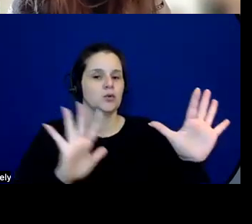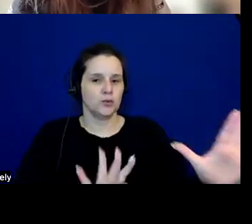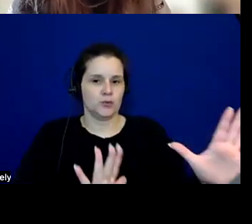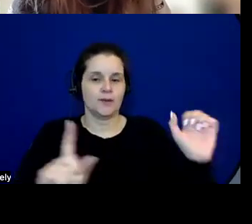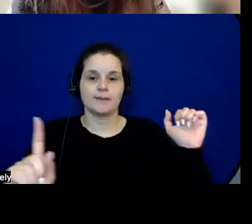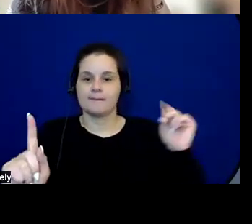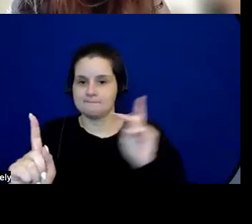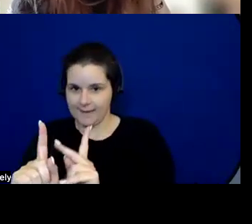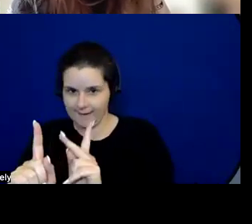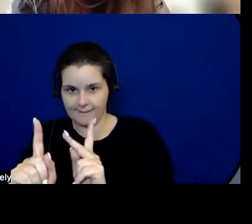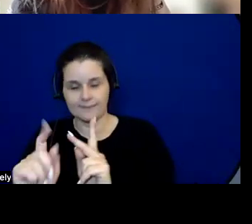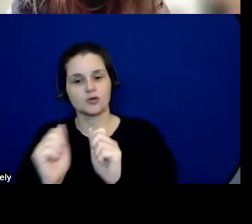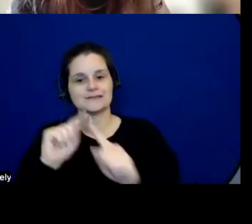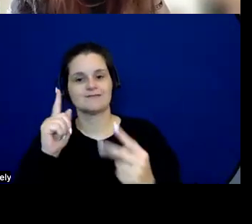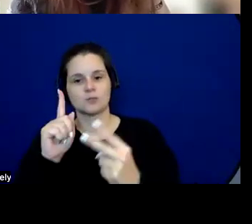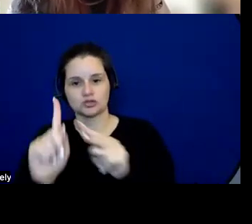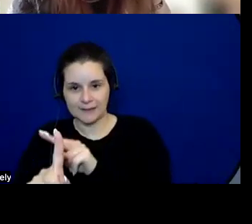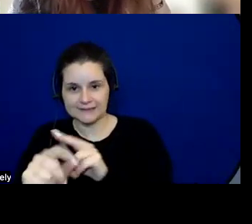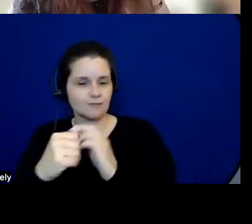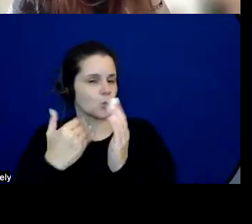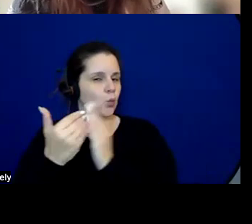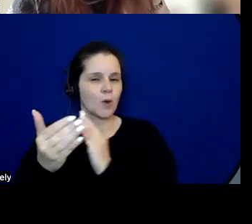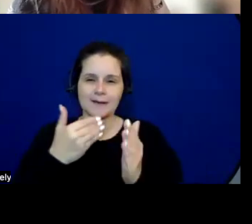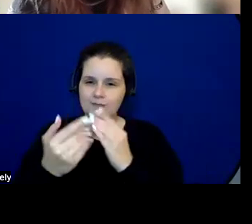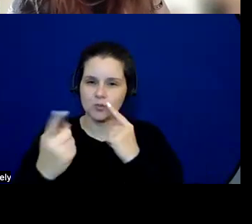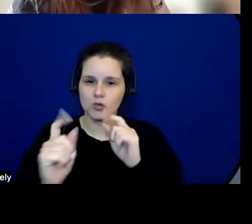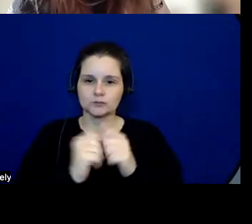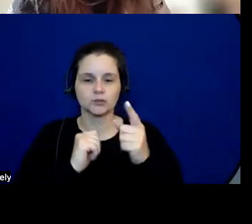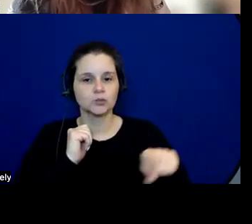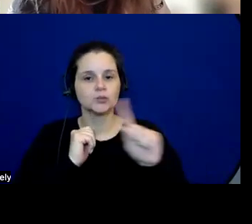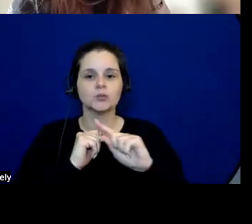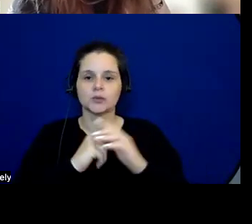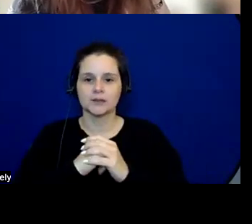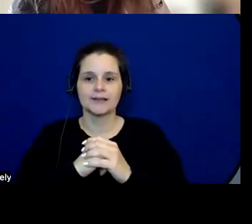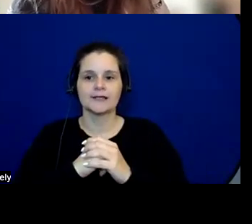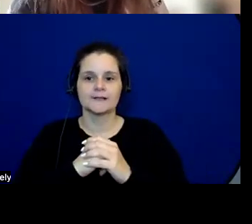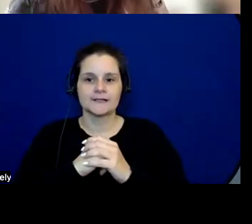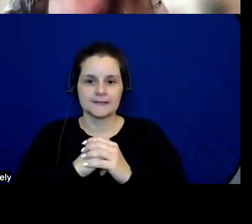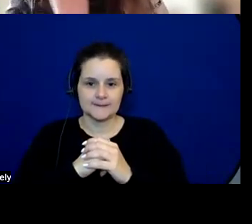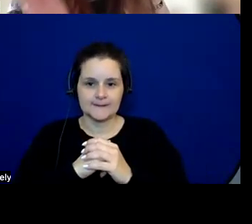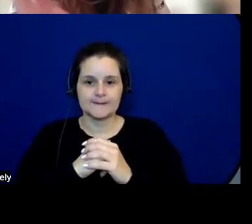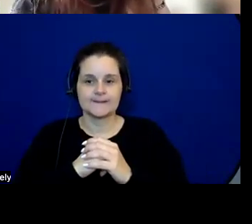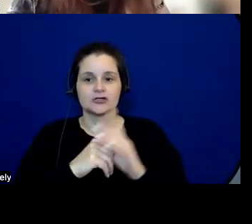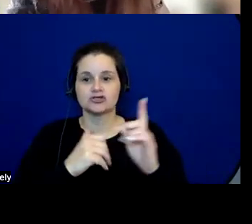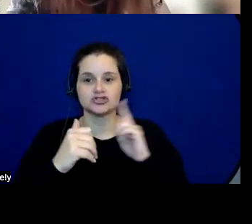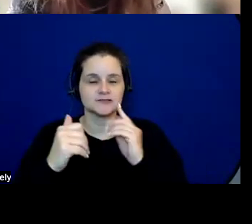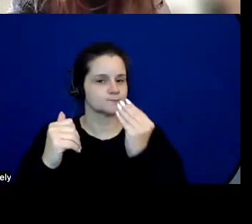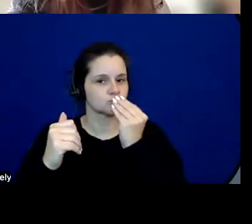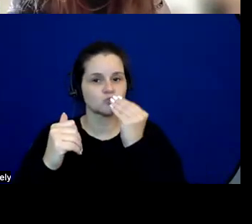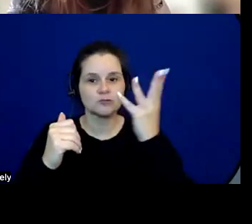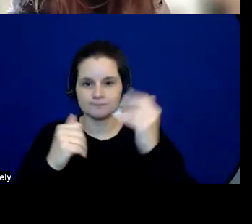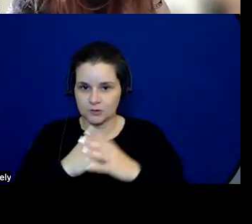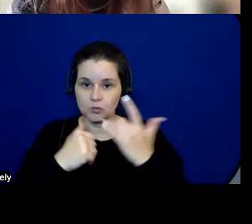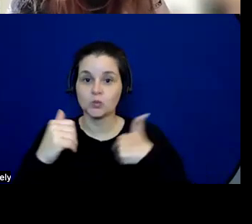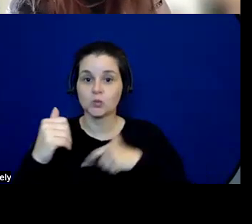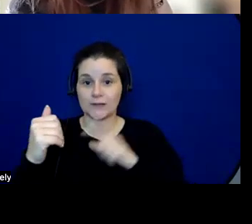clear or different perspective or whatever it works for you, is like just, chef's kiss, like we need it,